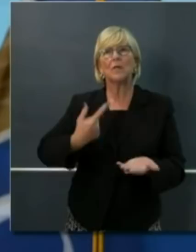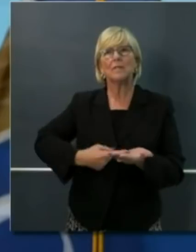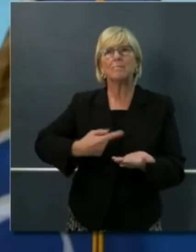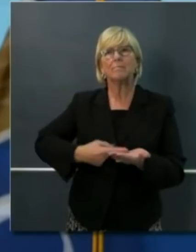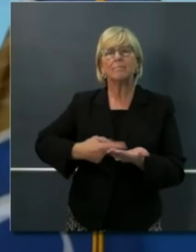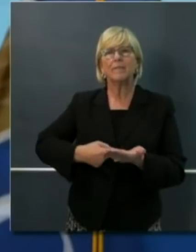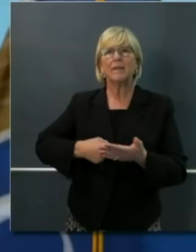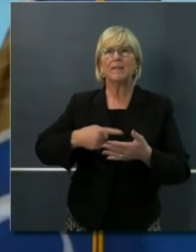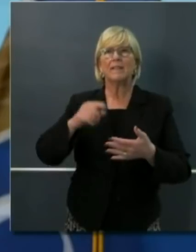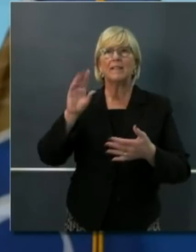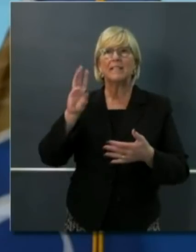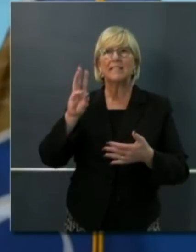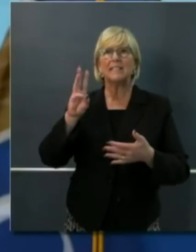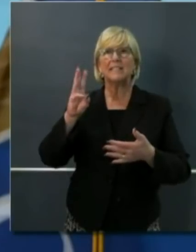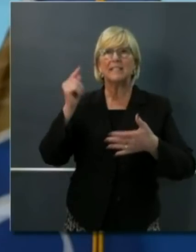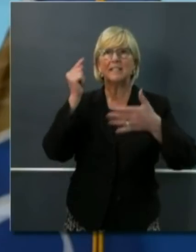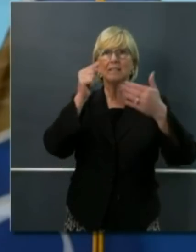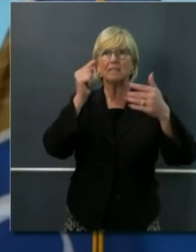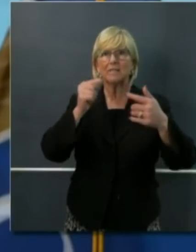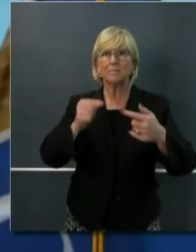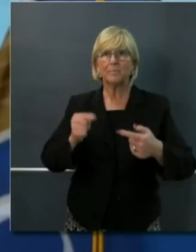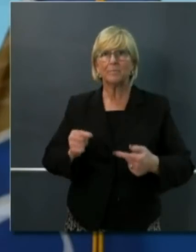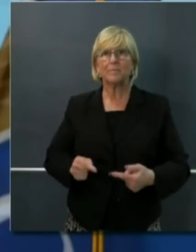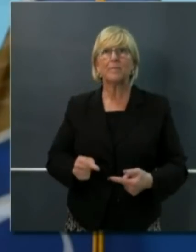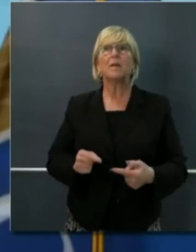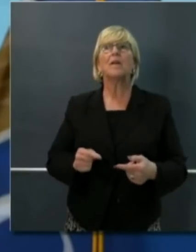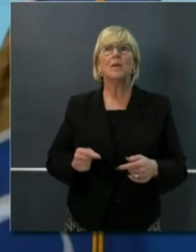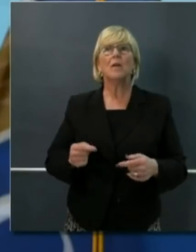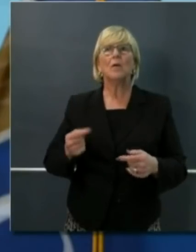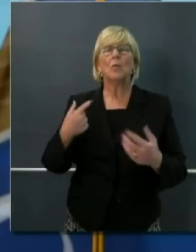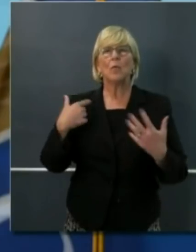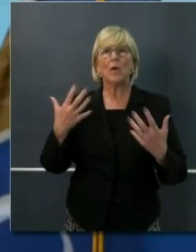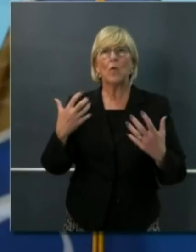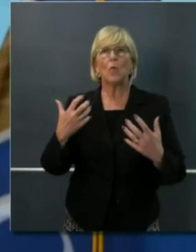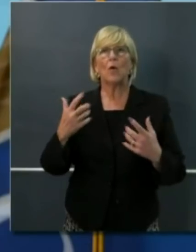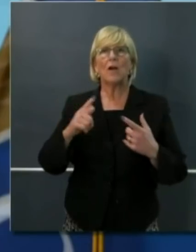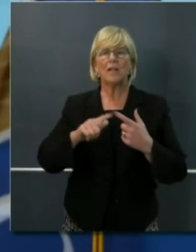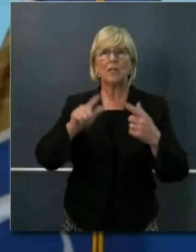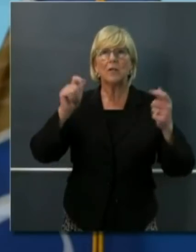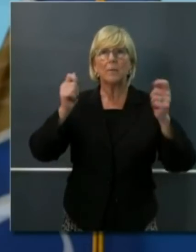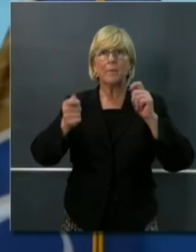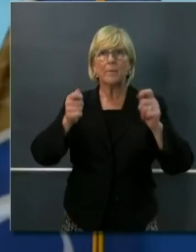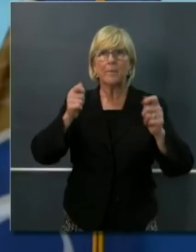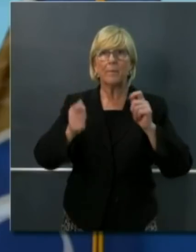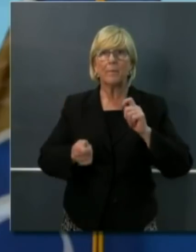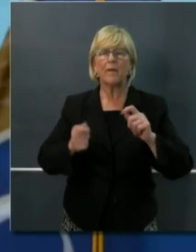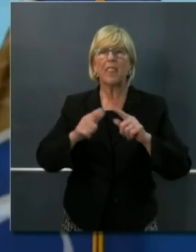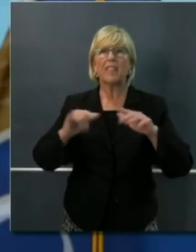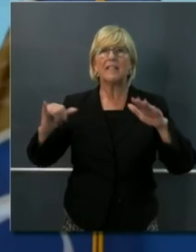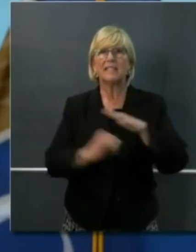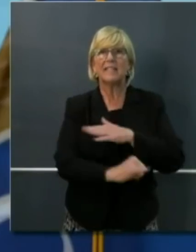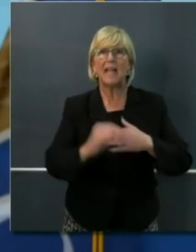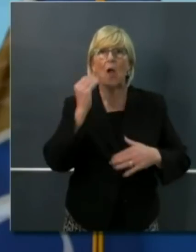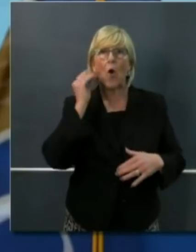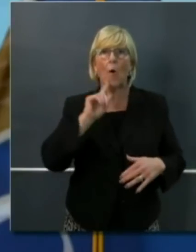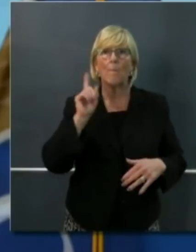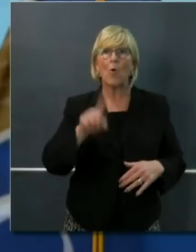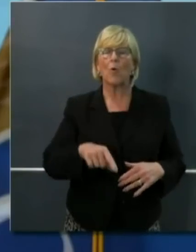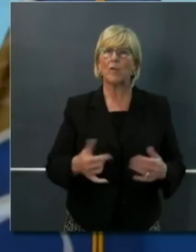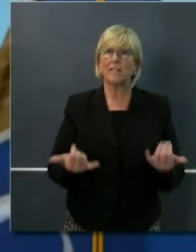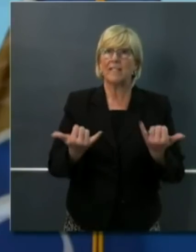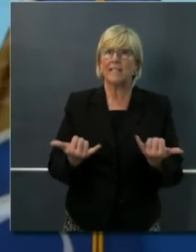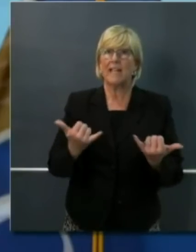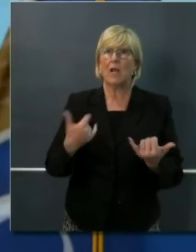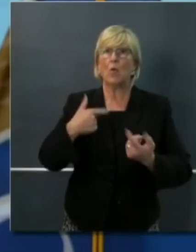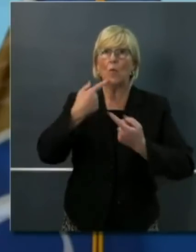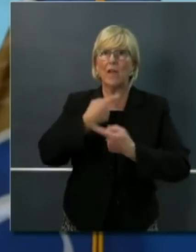pathway, strategy, a framework to begin to augment and to modify the stay-at-home order. Today,